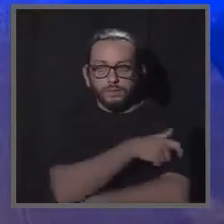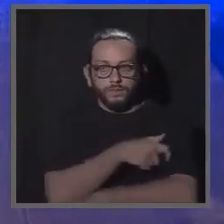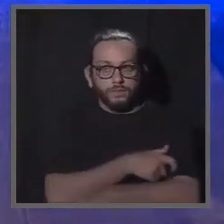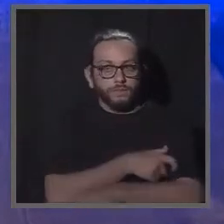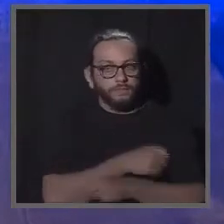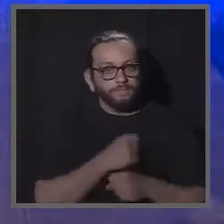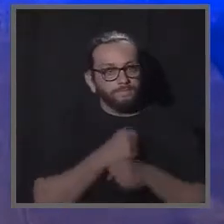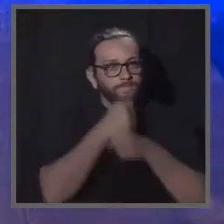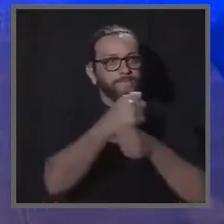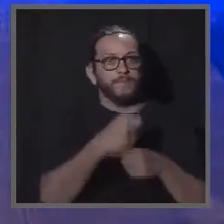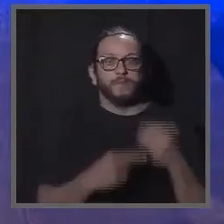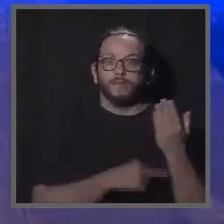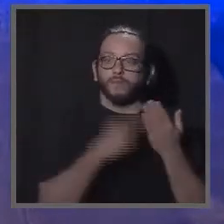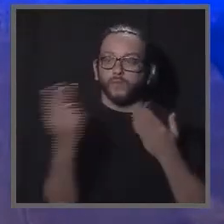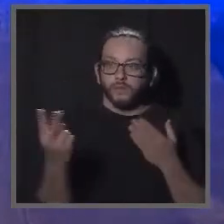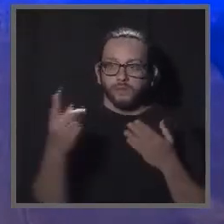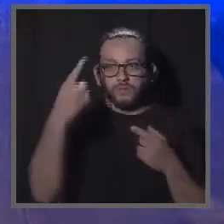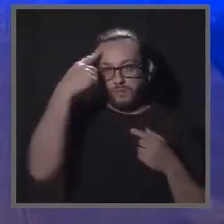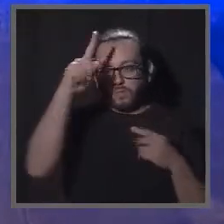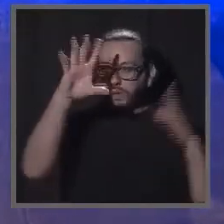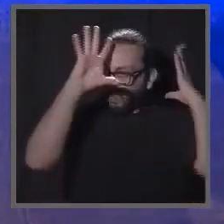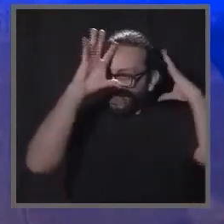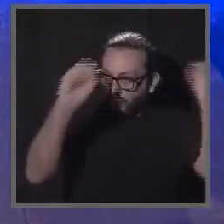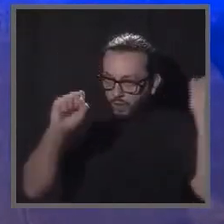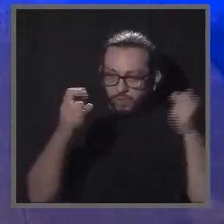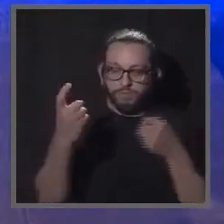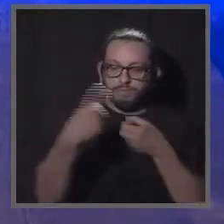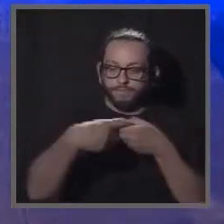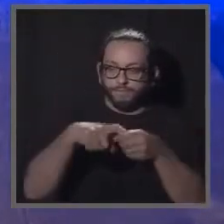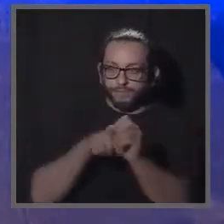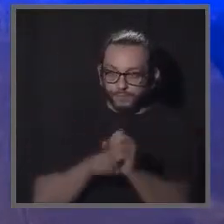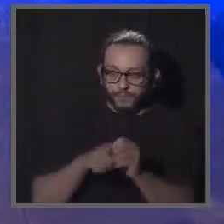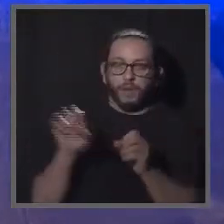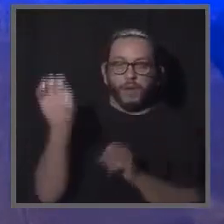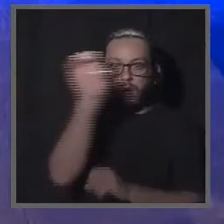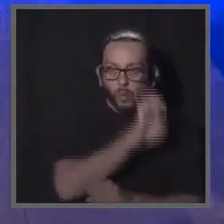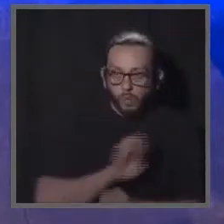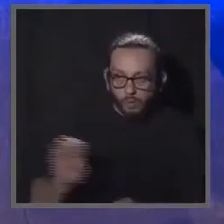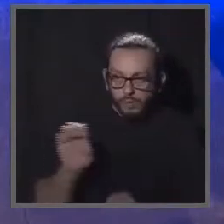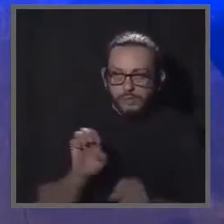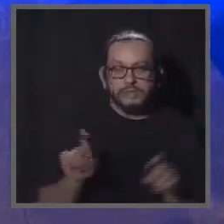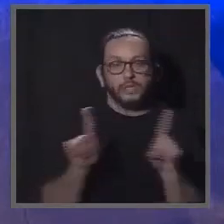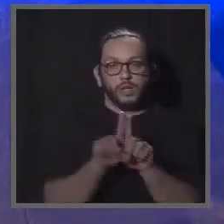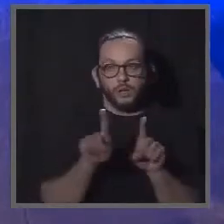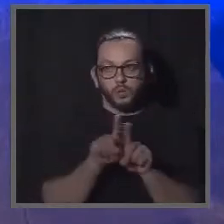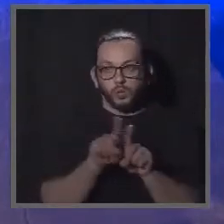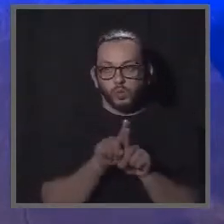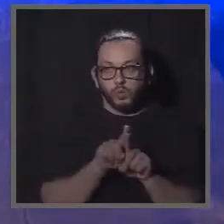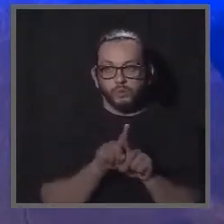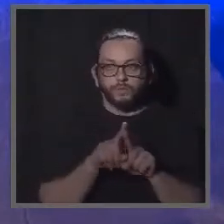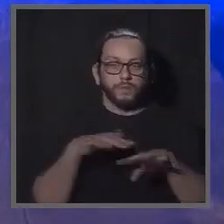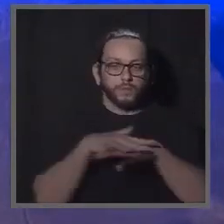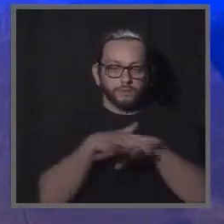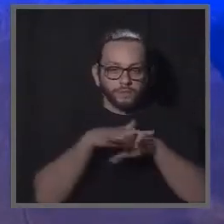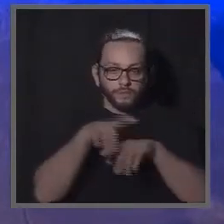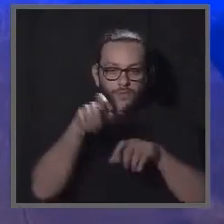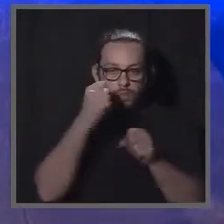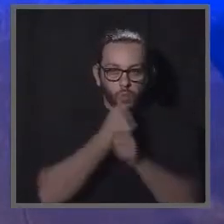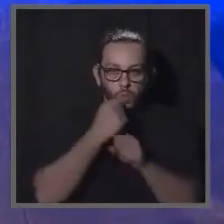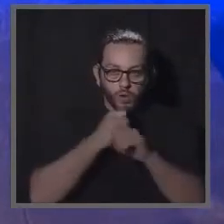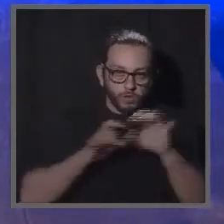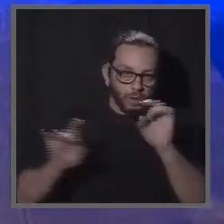states, European institutions and organizations, European networks, both in the cultural and